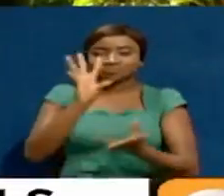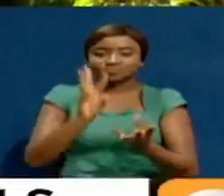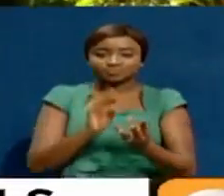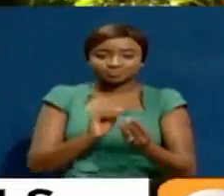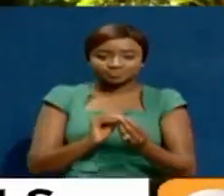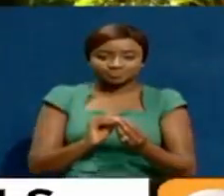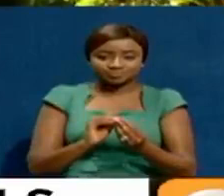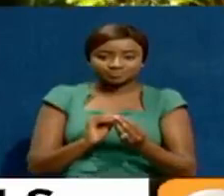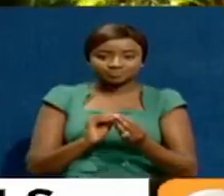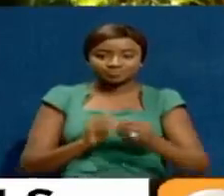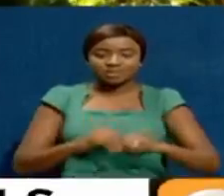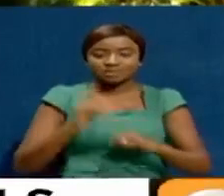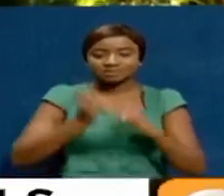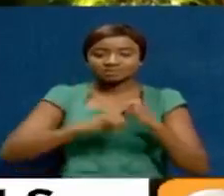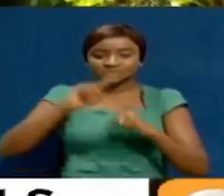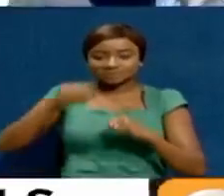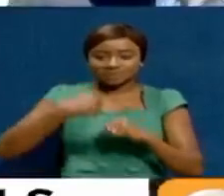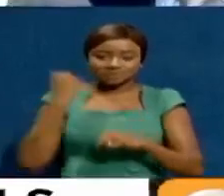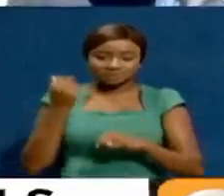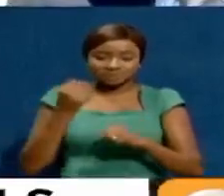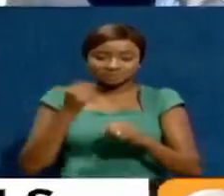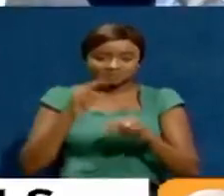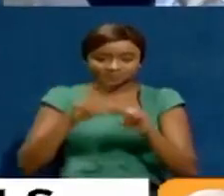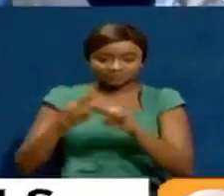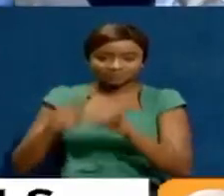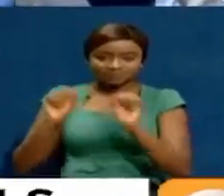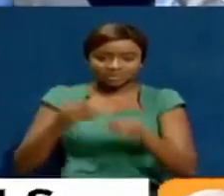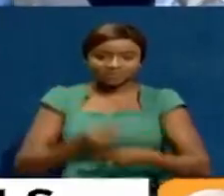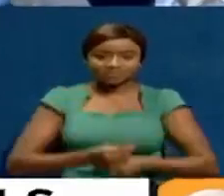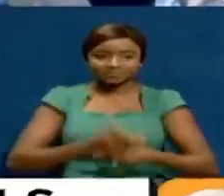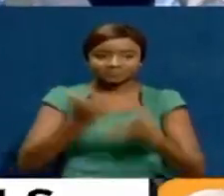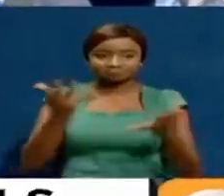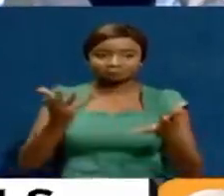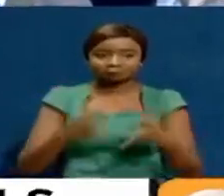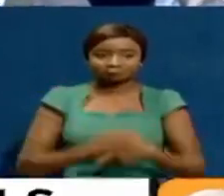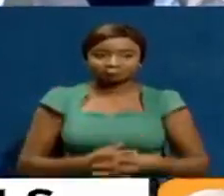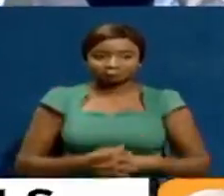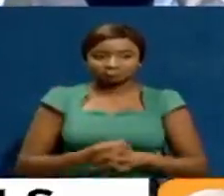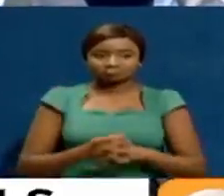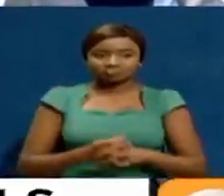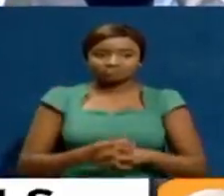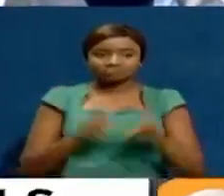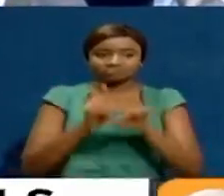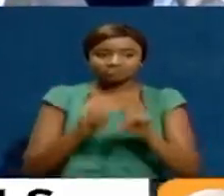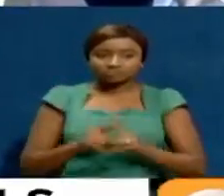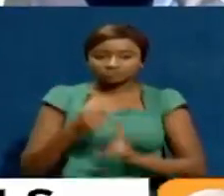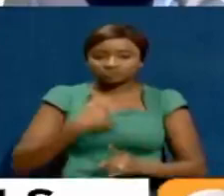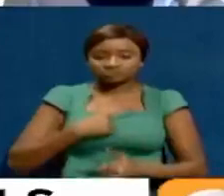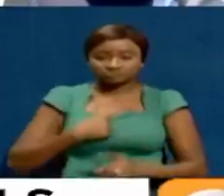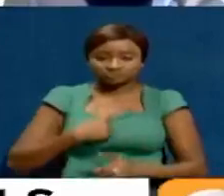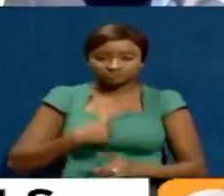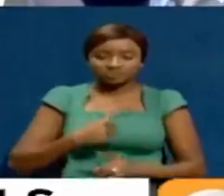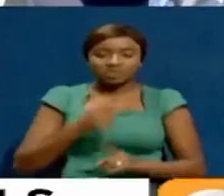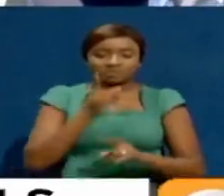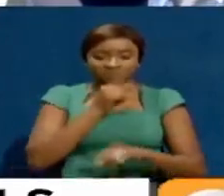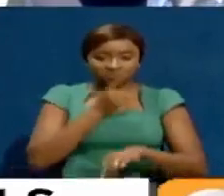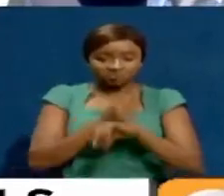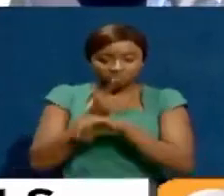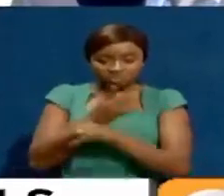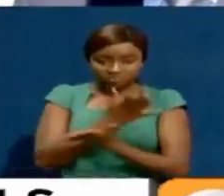expected to be distributed countrywide. Warn the nation very clearly and to tell the